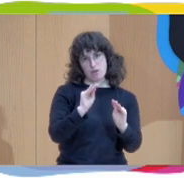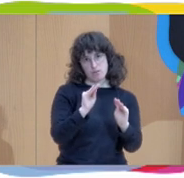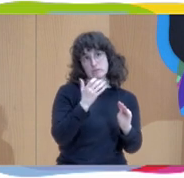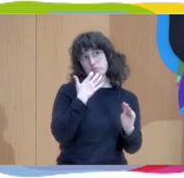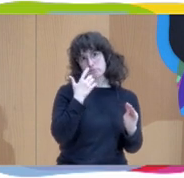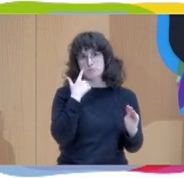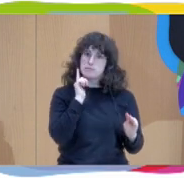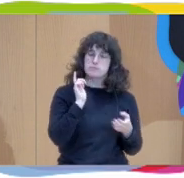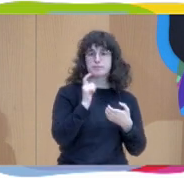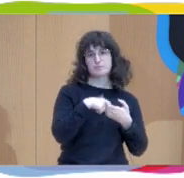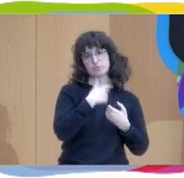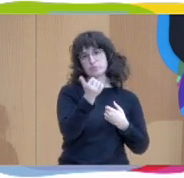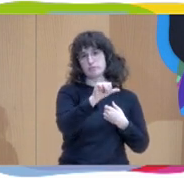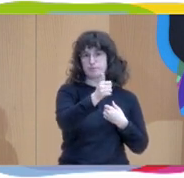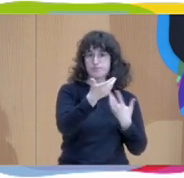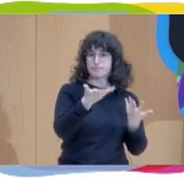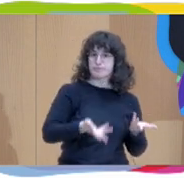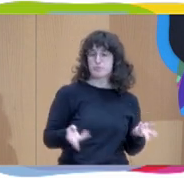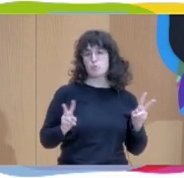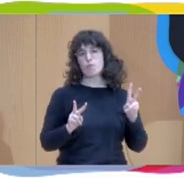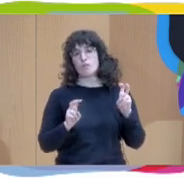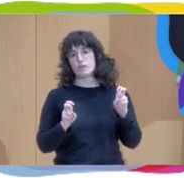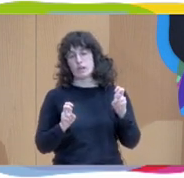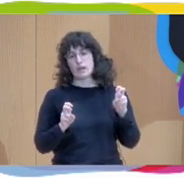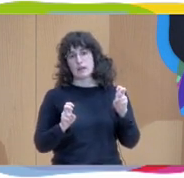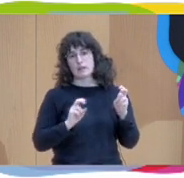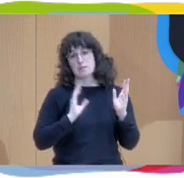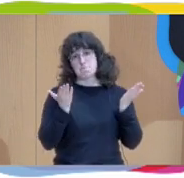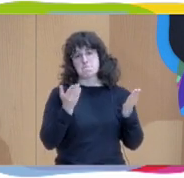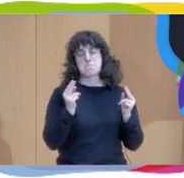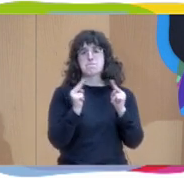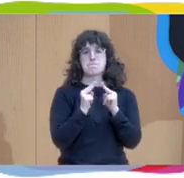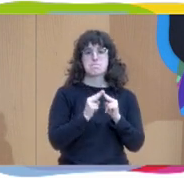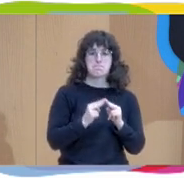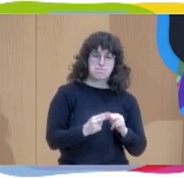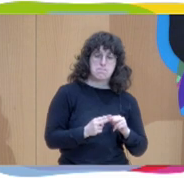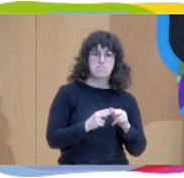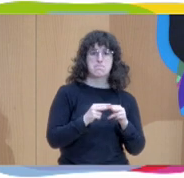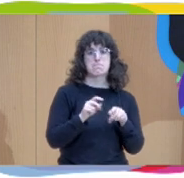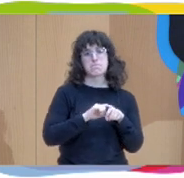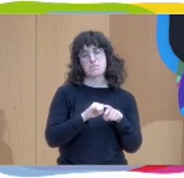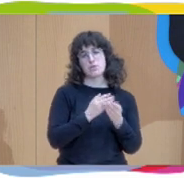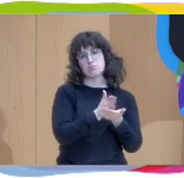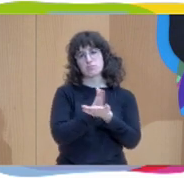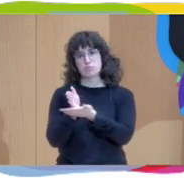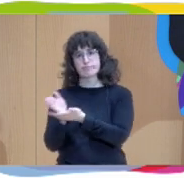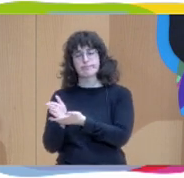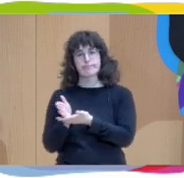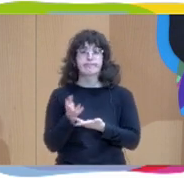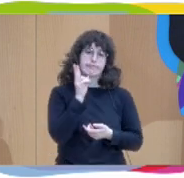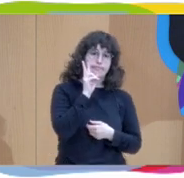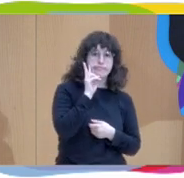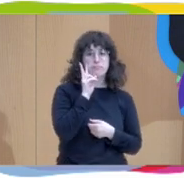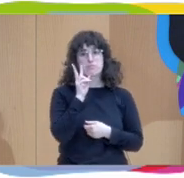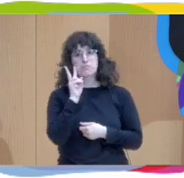different kind of interviews, and our observation during our field works, and reflection, and